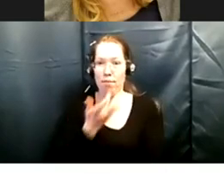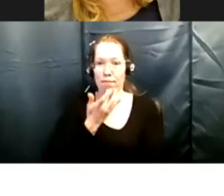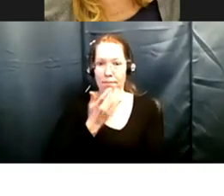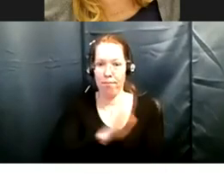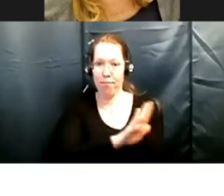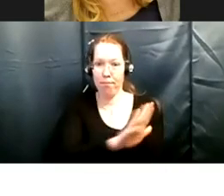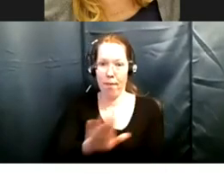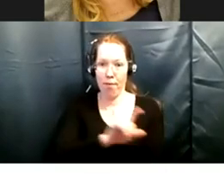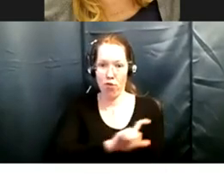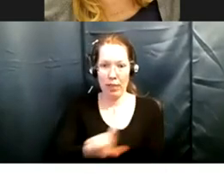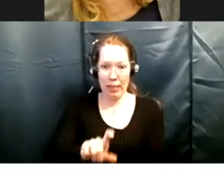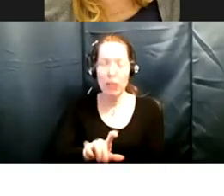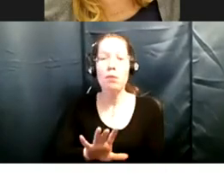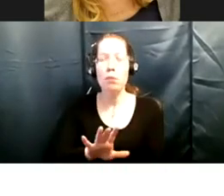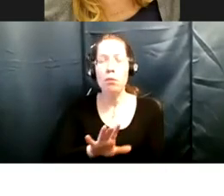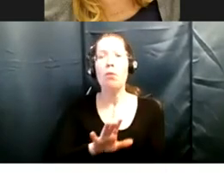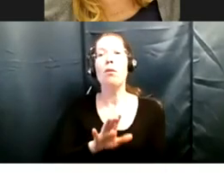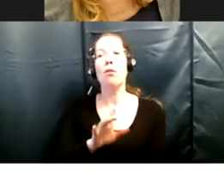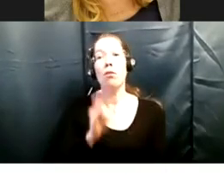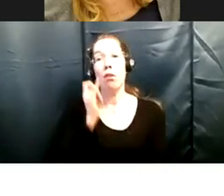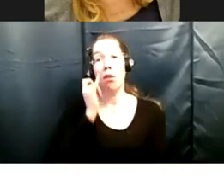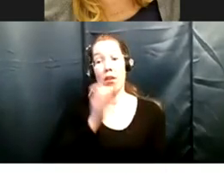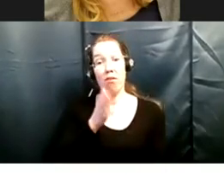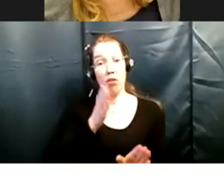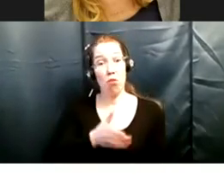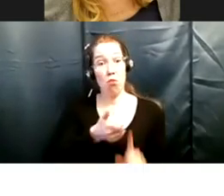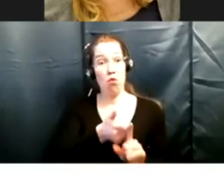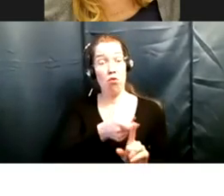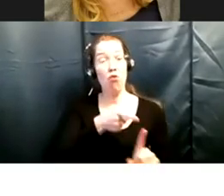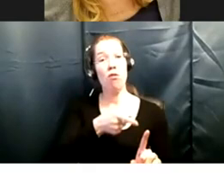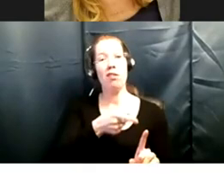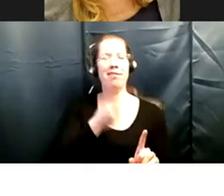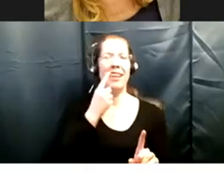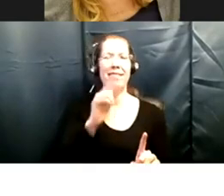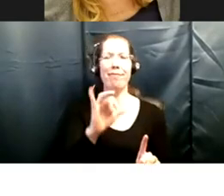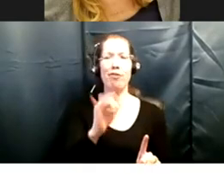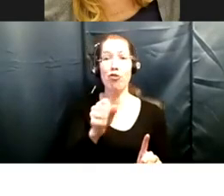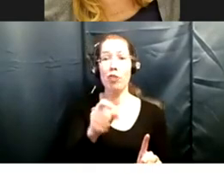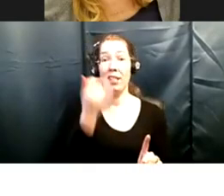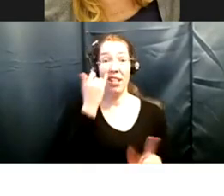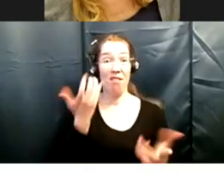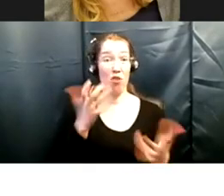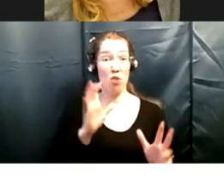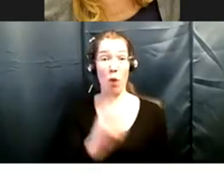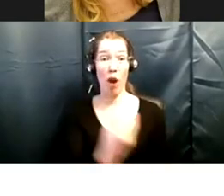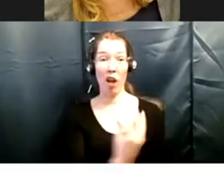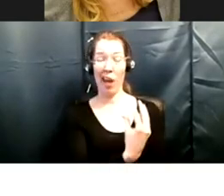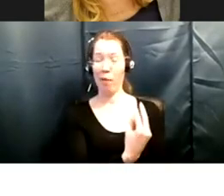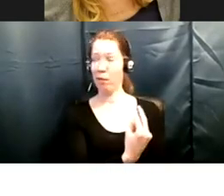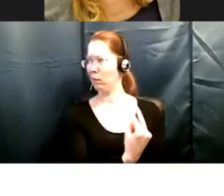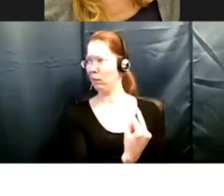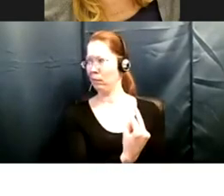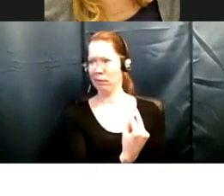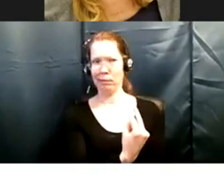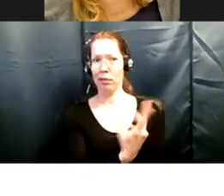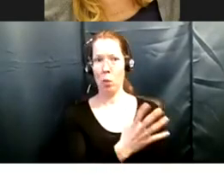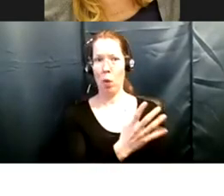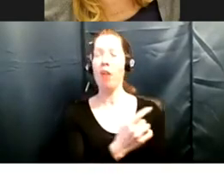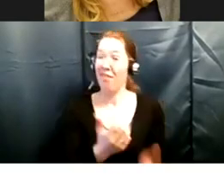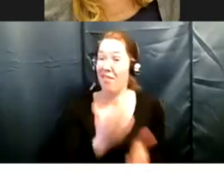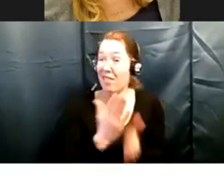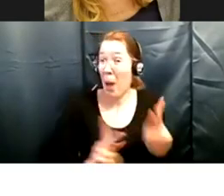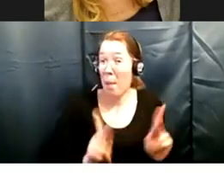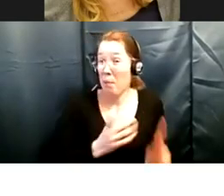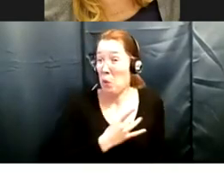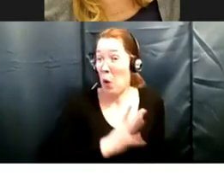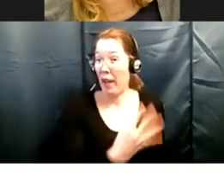example, if a person like Chris did not want to have a camera in the home, and some people do not, it doesn't